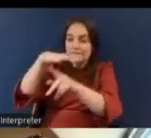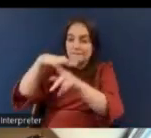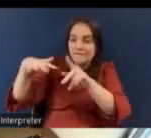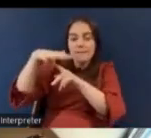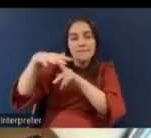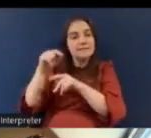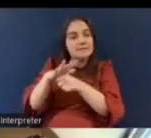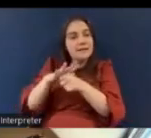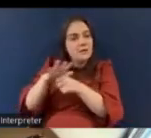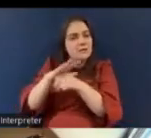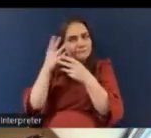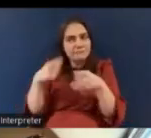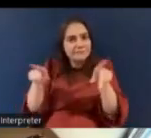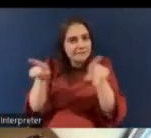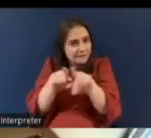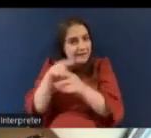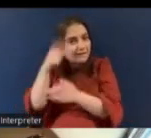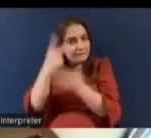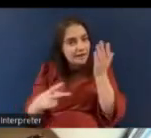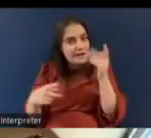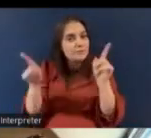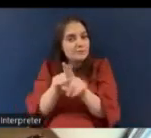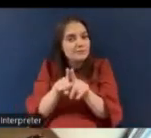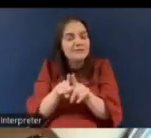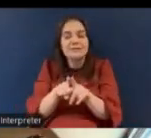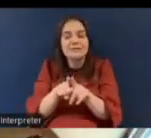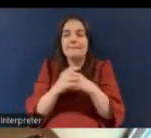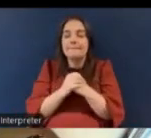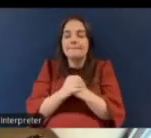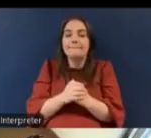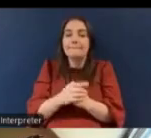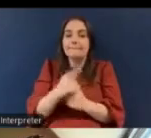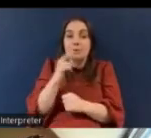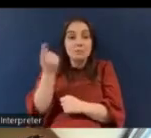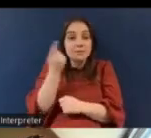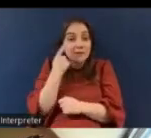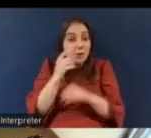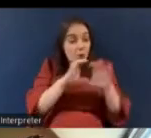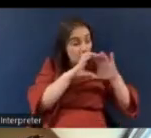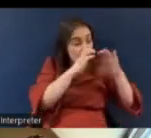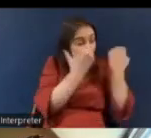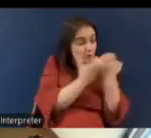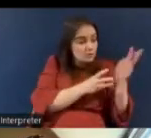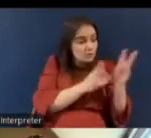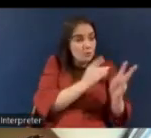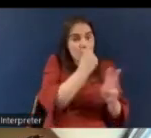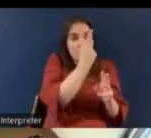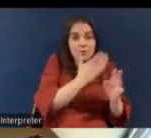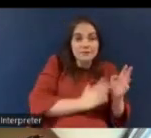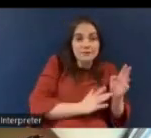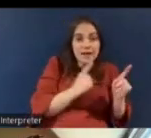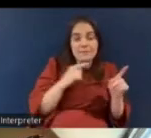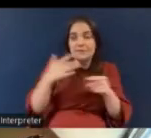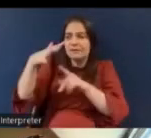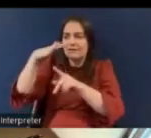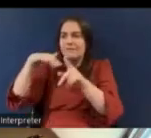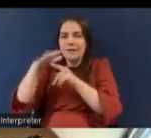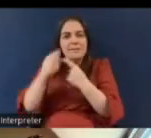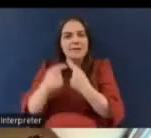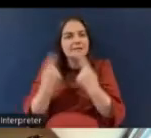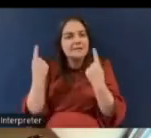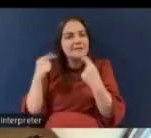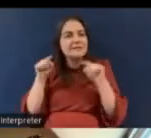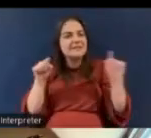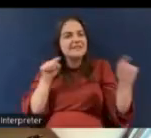a lot of those values too. But often what we found was that the community sector was working on one side and the environmental sector on the other, and